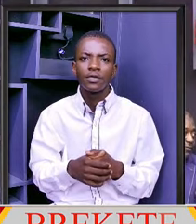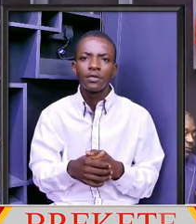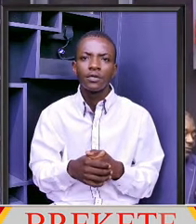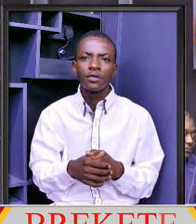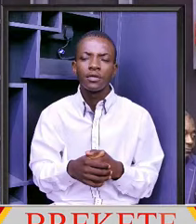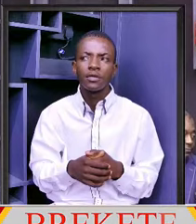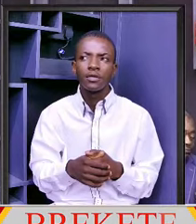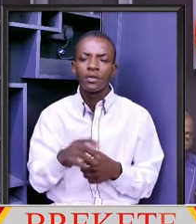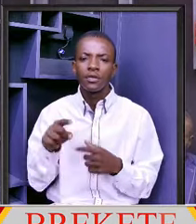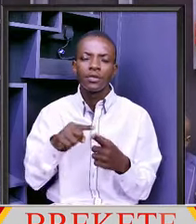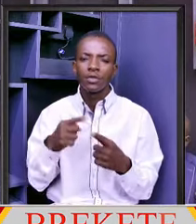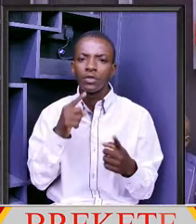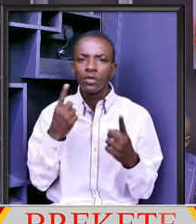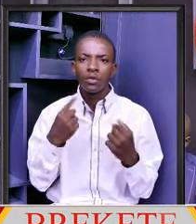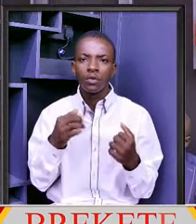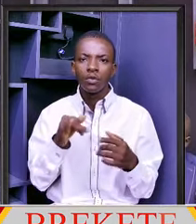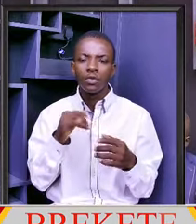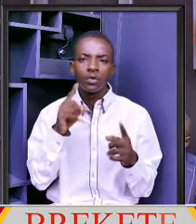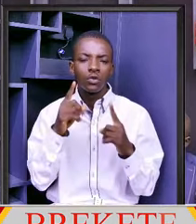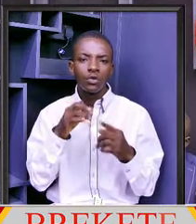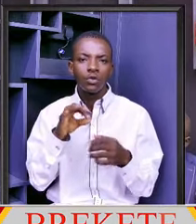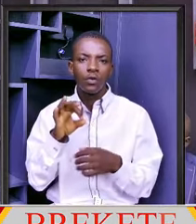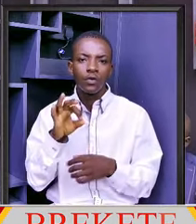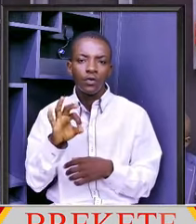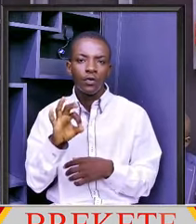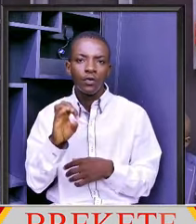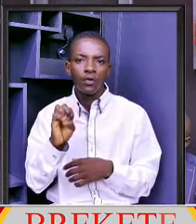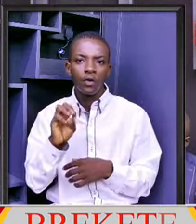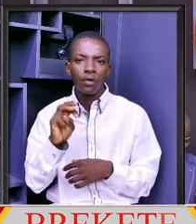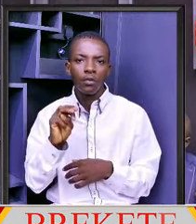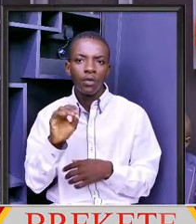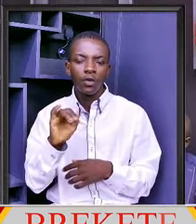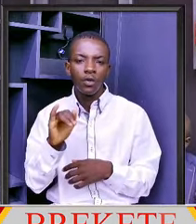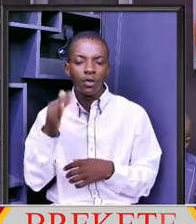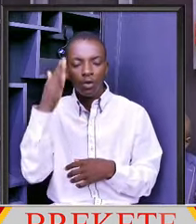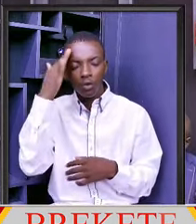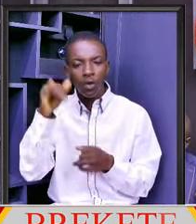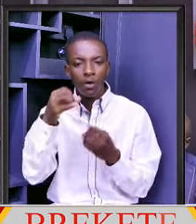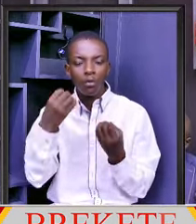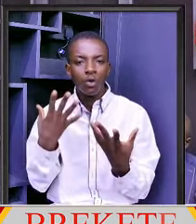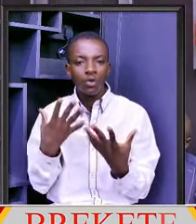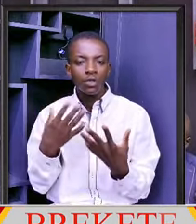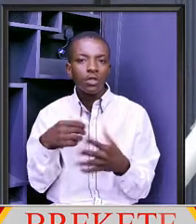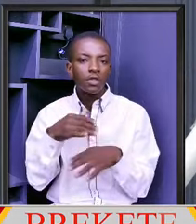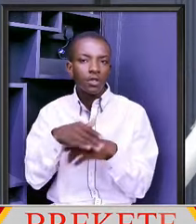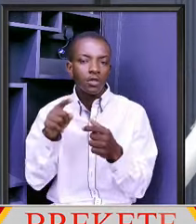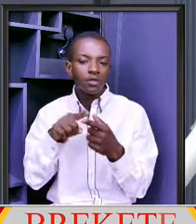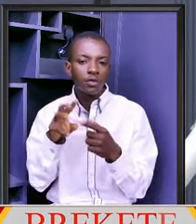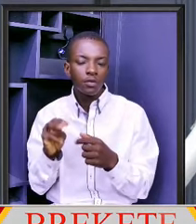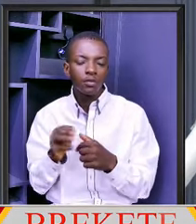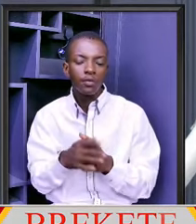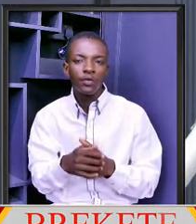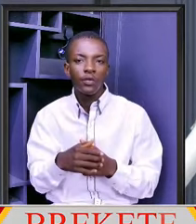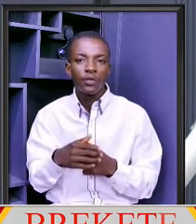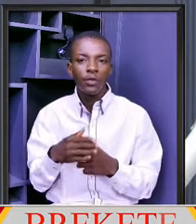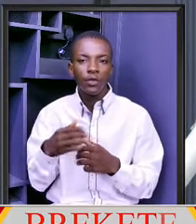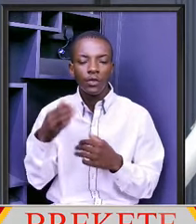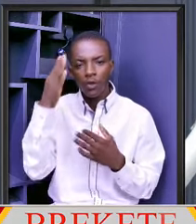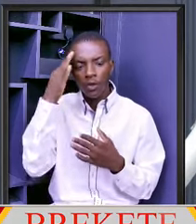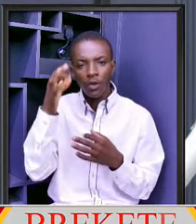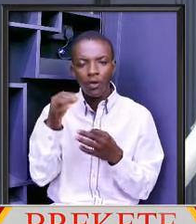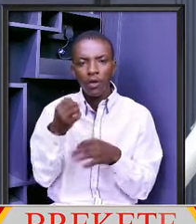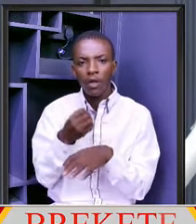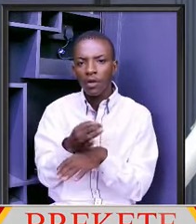Anyways, when they come, they go talk them. And the Femi know how much he sent to them. I don't know whether or not